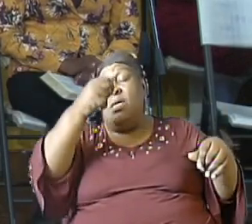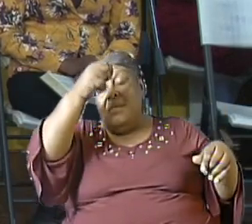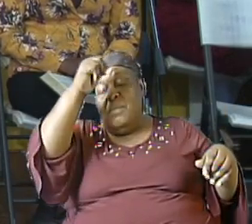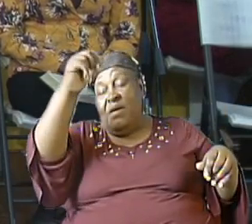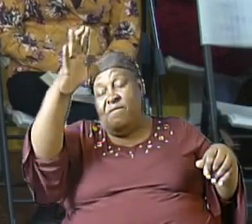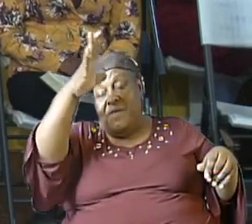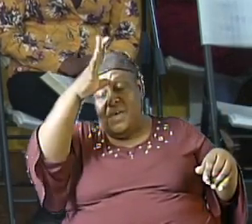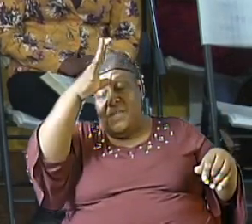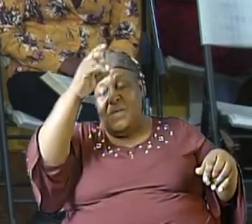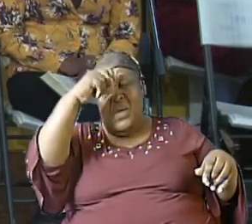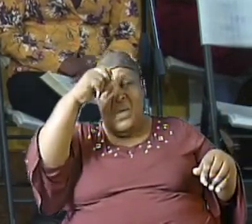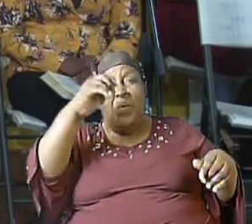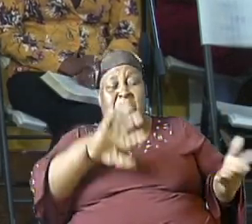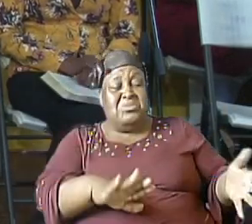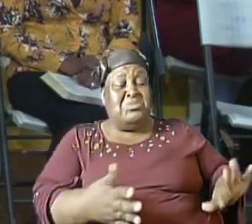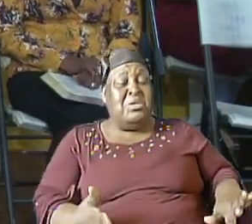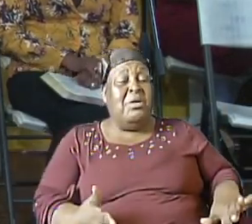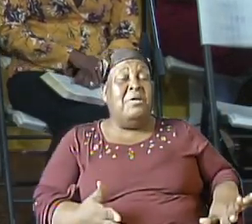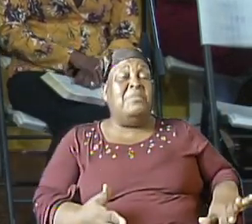Hallelujah.